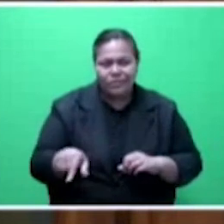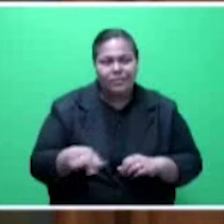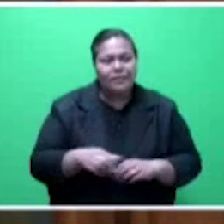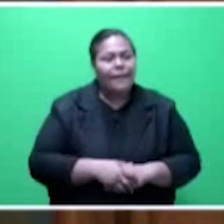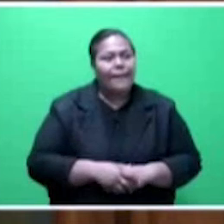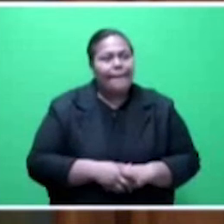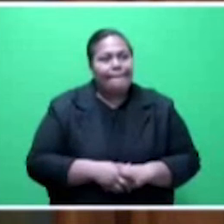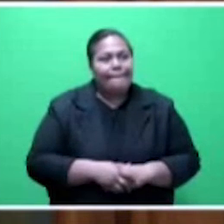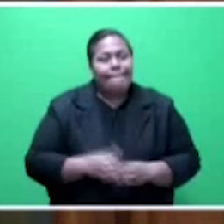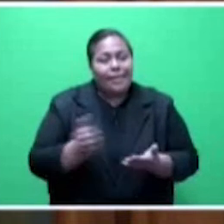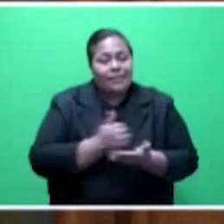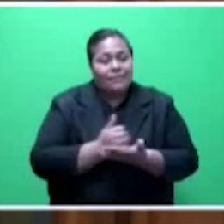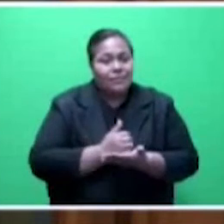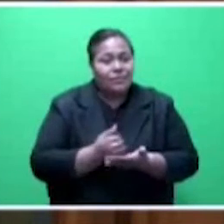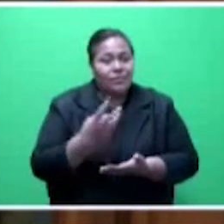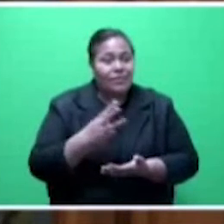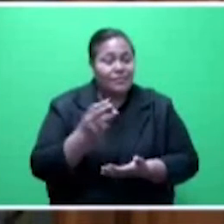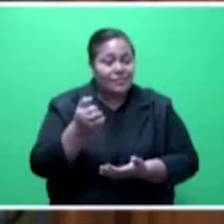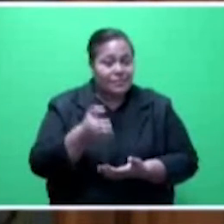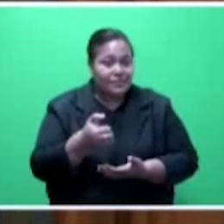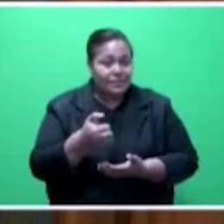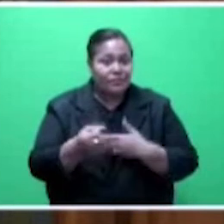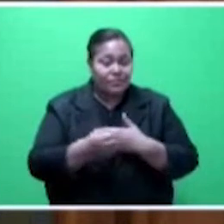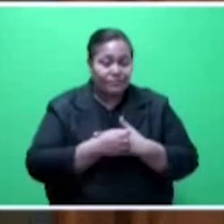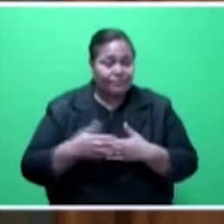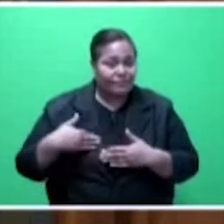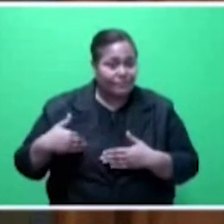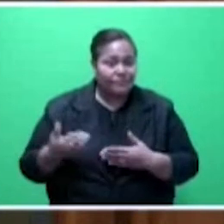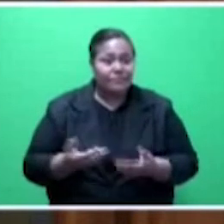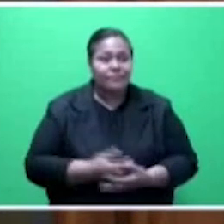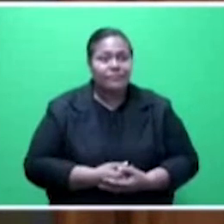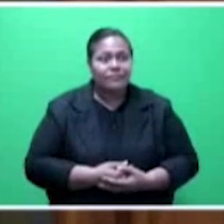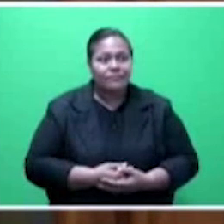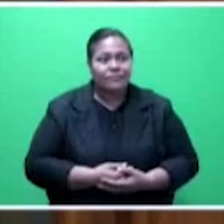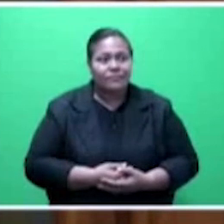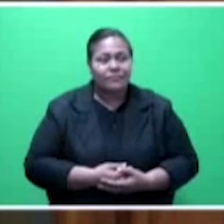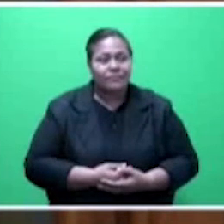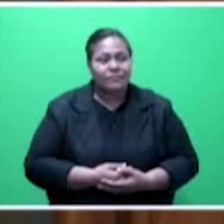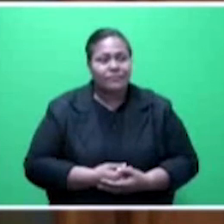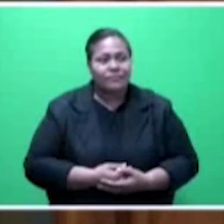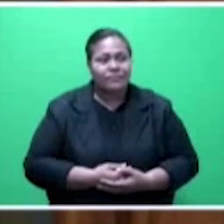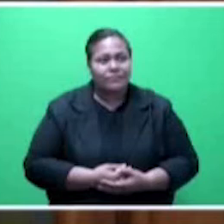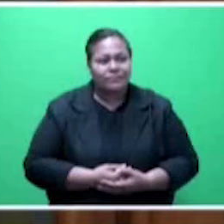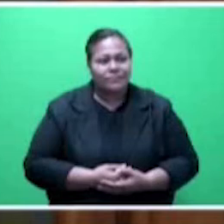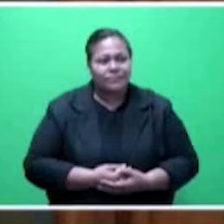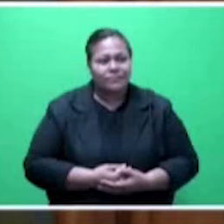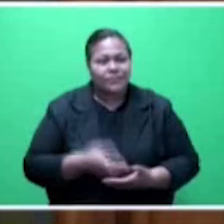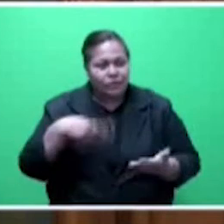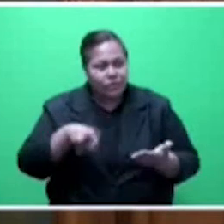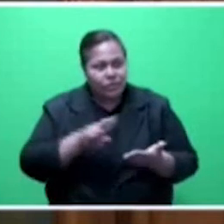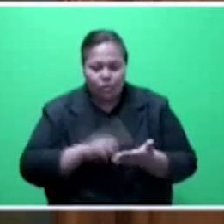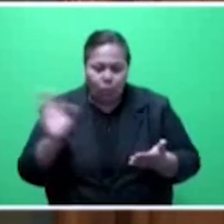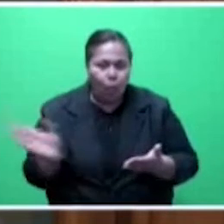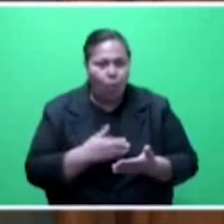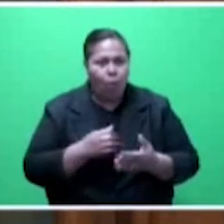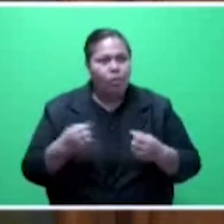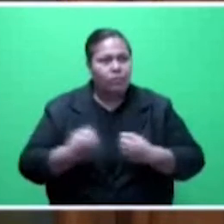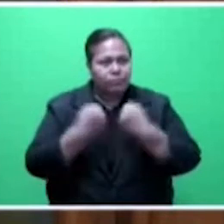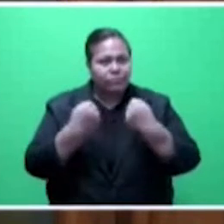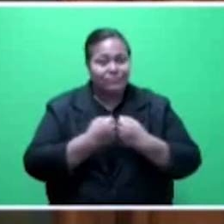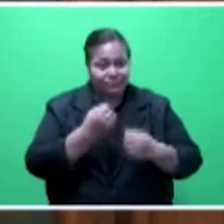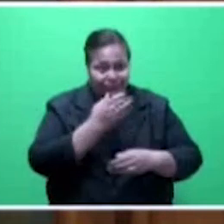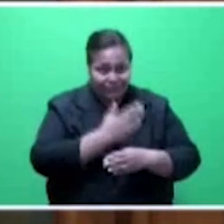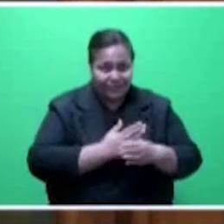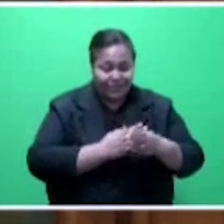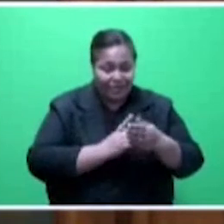Health and Safety at Work provides systems of notification and recordings of occupational accidents,